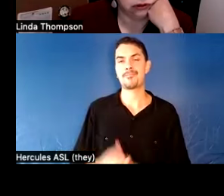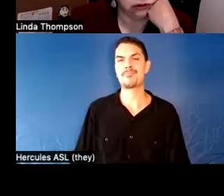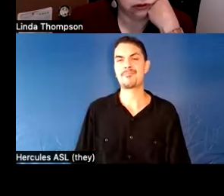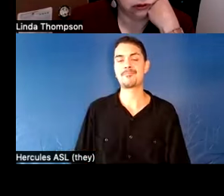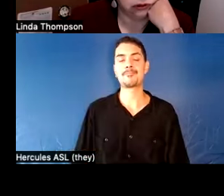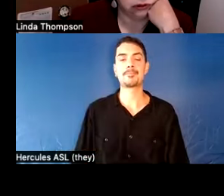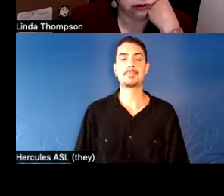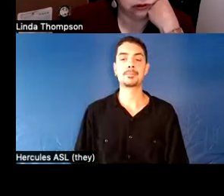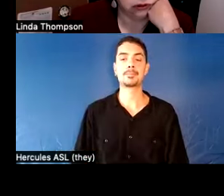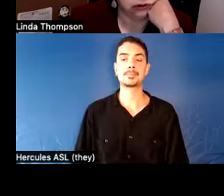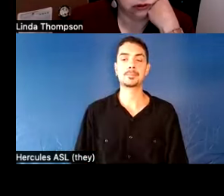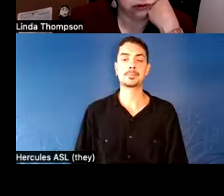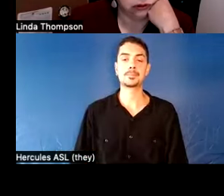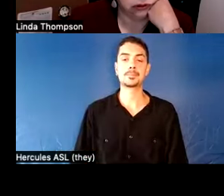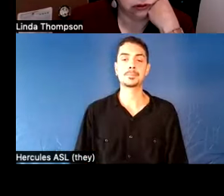Bye.